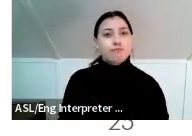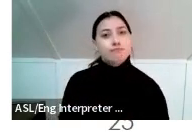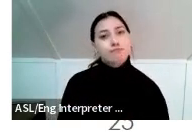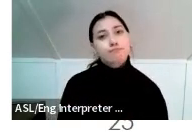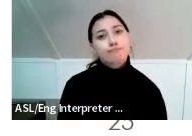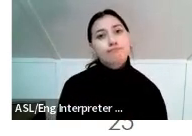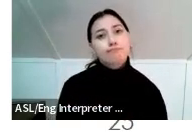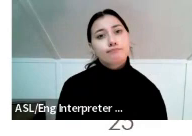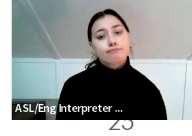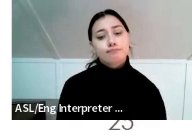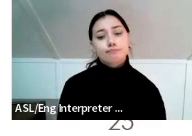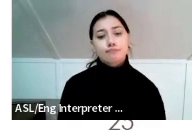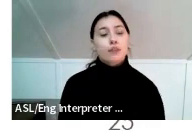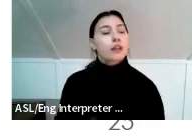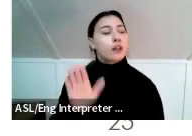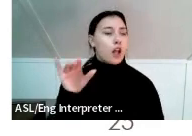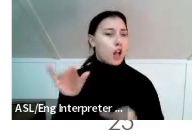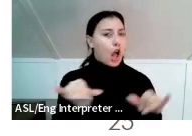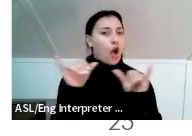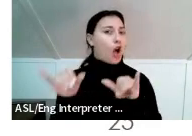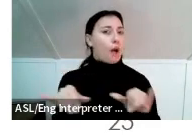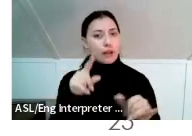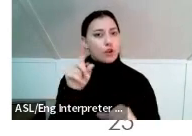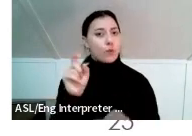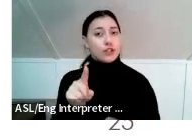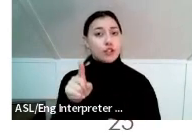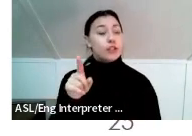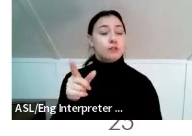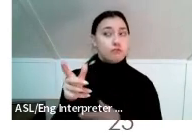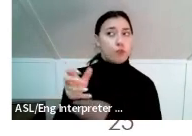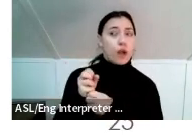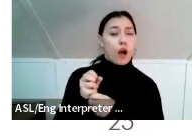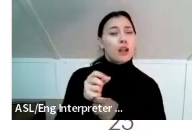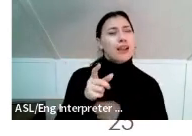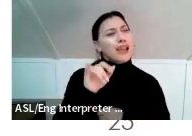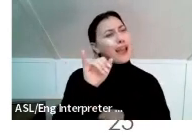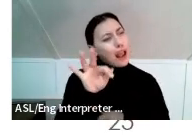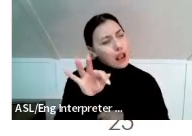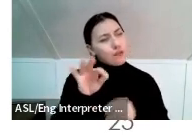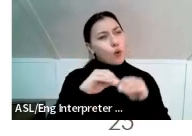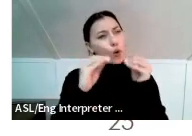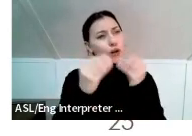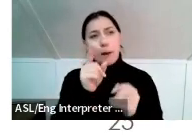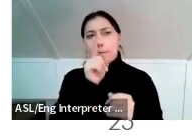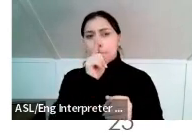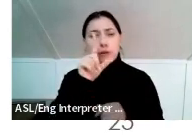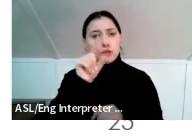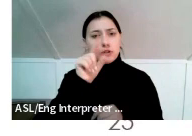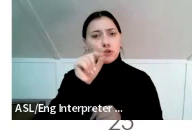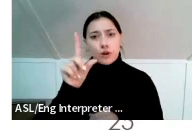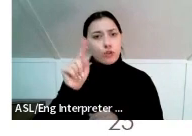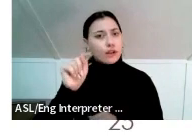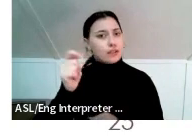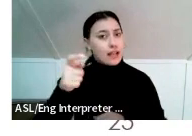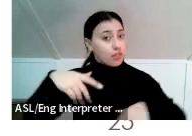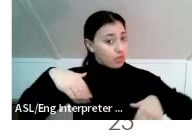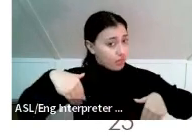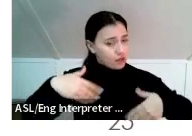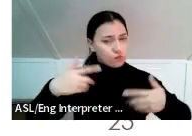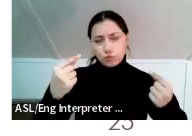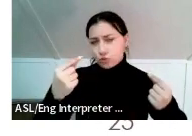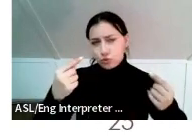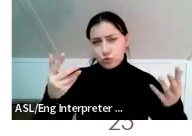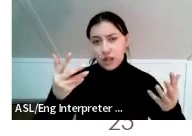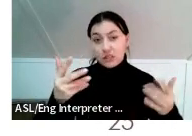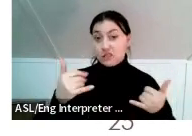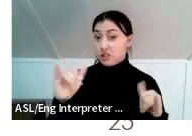And then another common question we've been getting is, if an organization doesn't have 2023 taxes yet, what can they do? Can they still